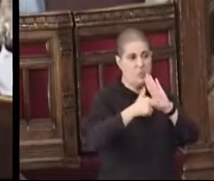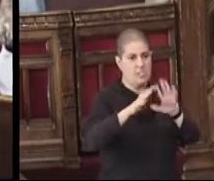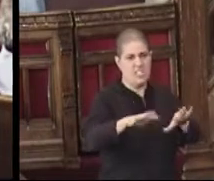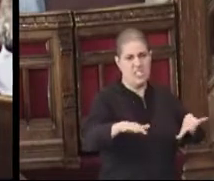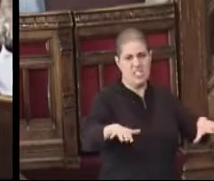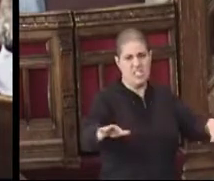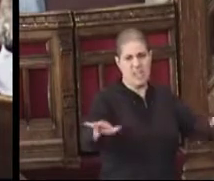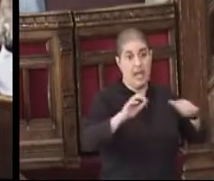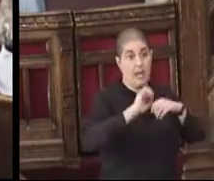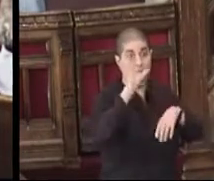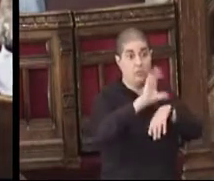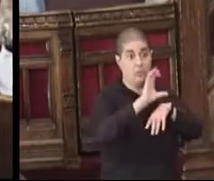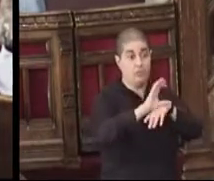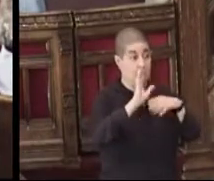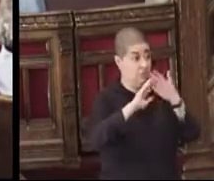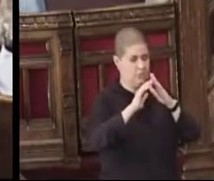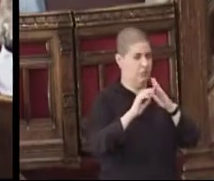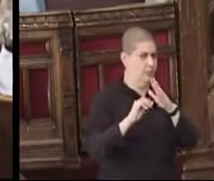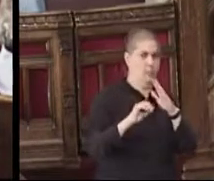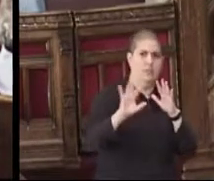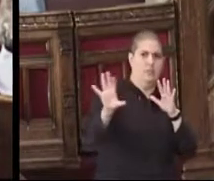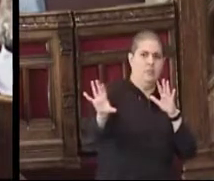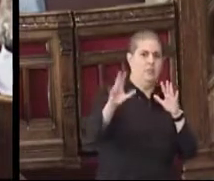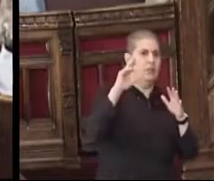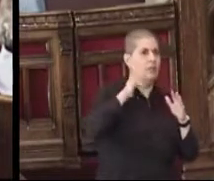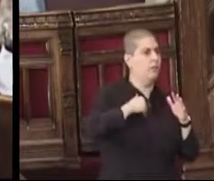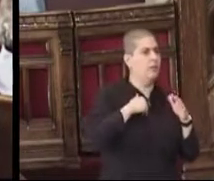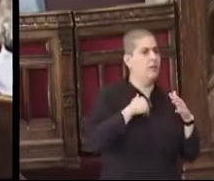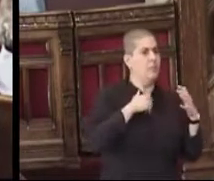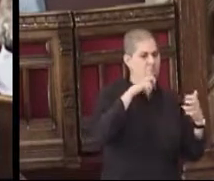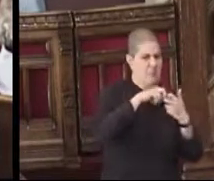part of a church community.